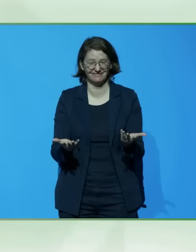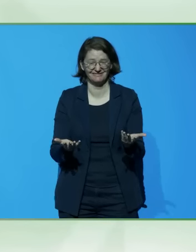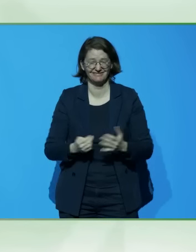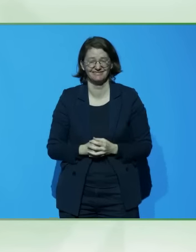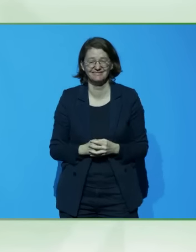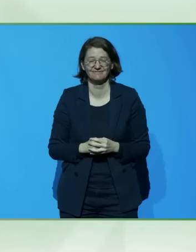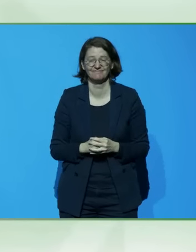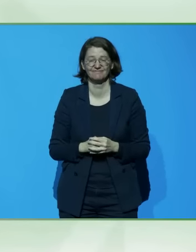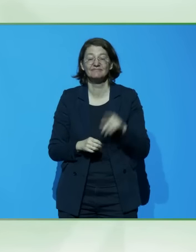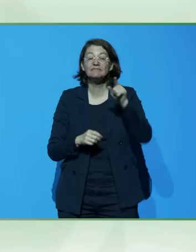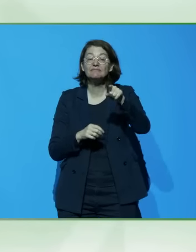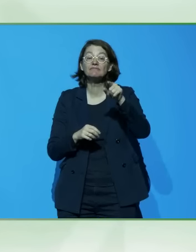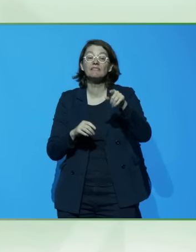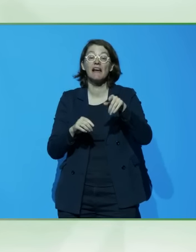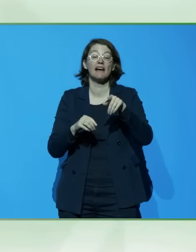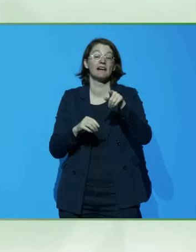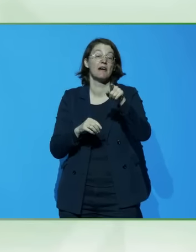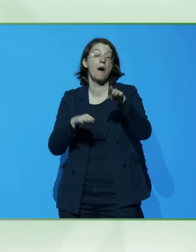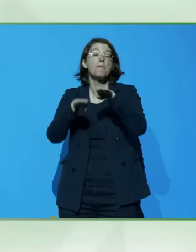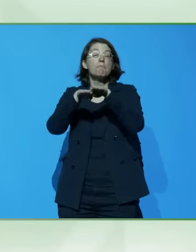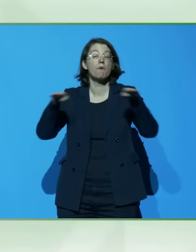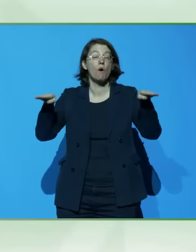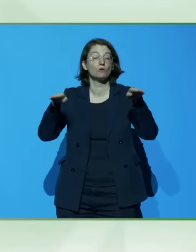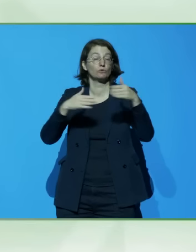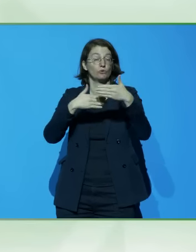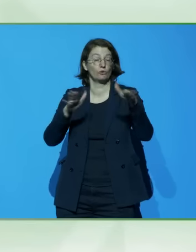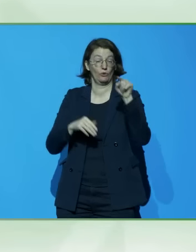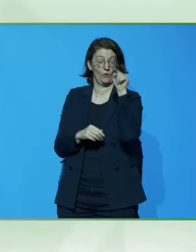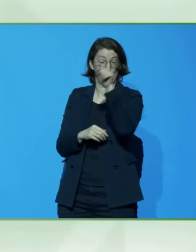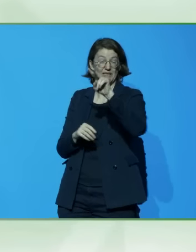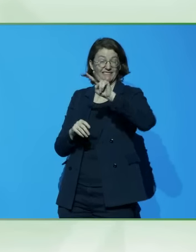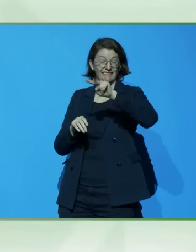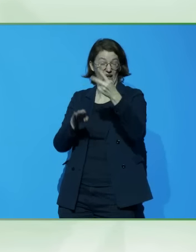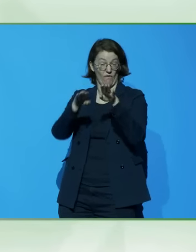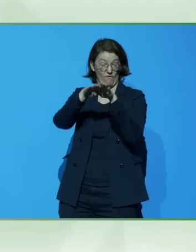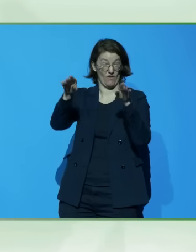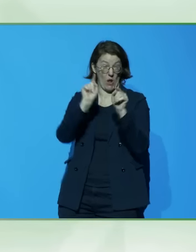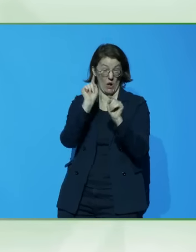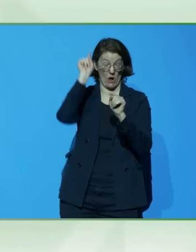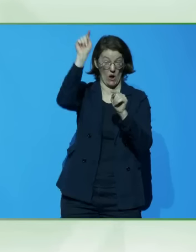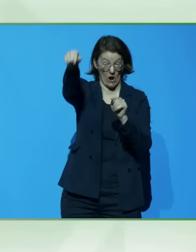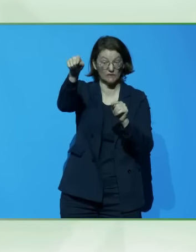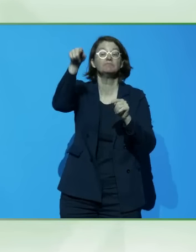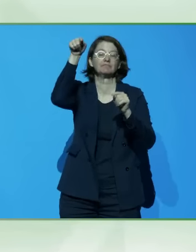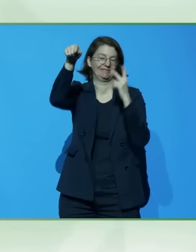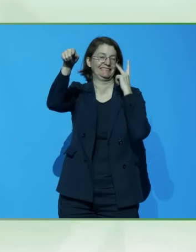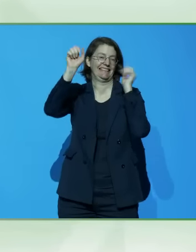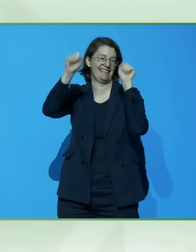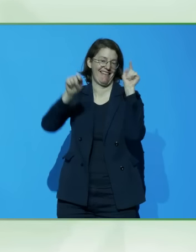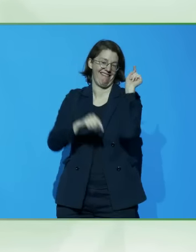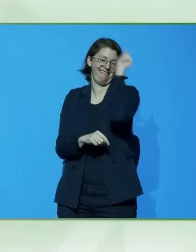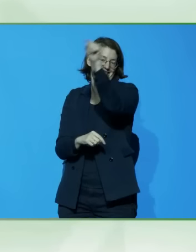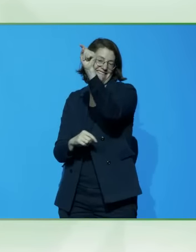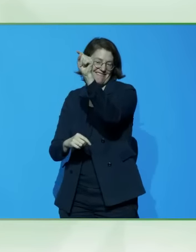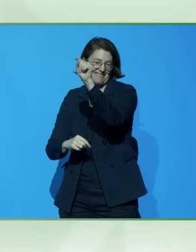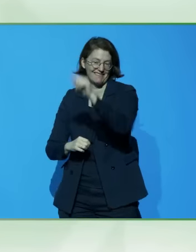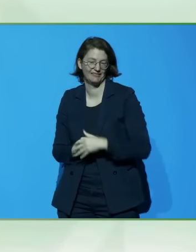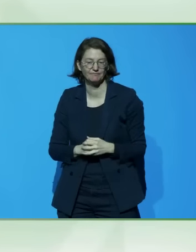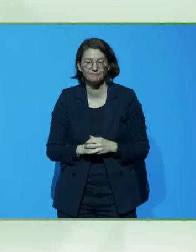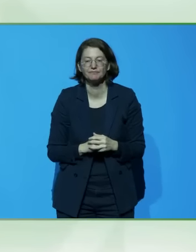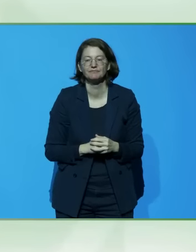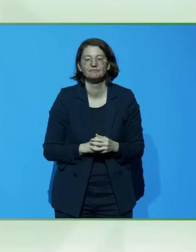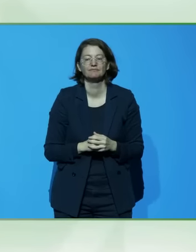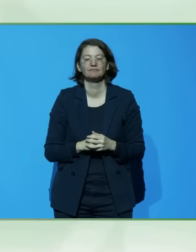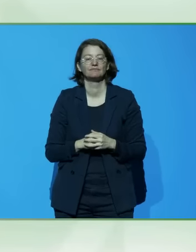of the M2. So I repeat, Wednesday, 1:30. Stop by to learn more about blind baseball. And let's